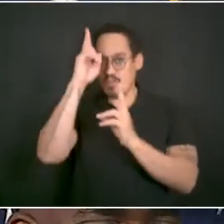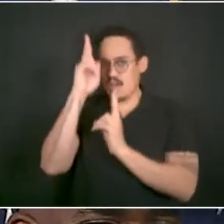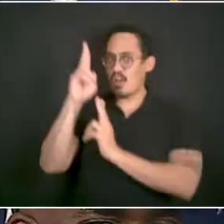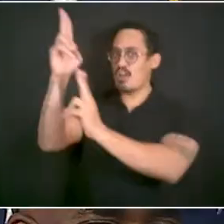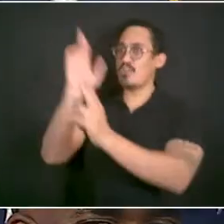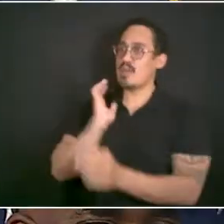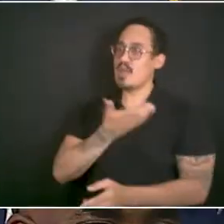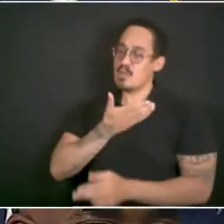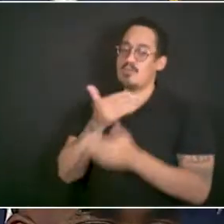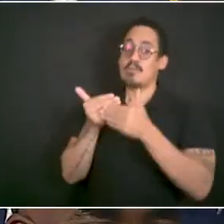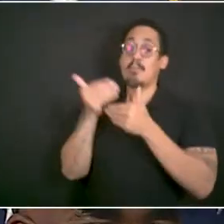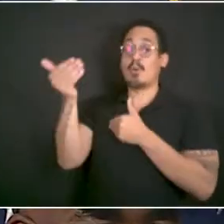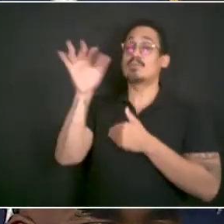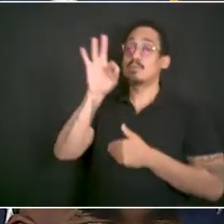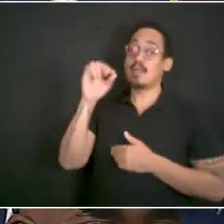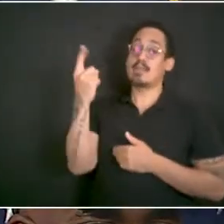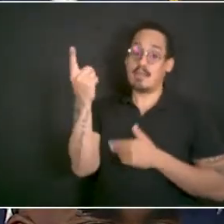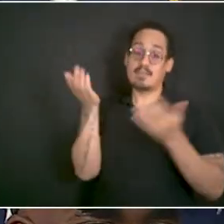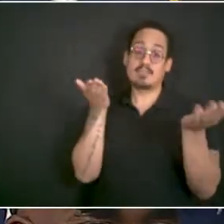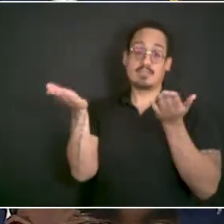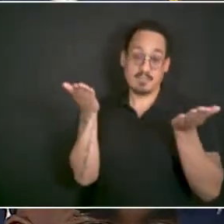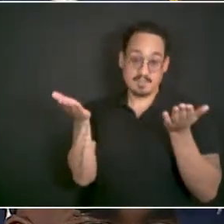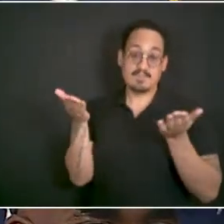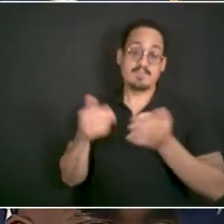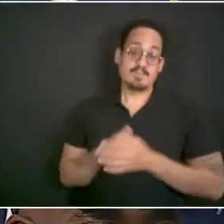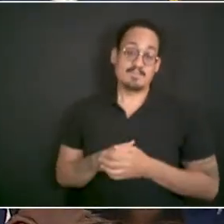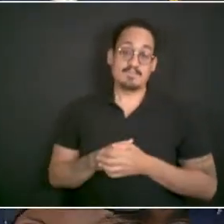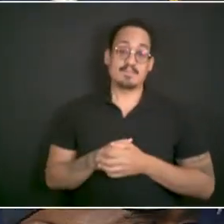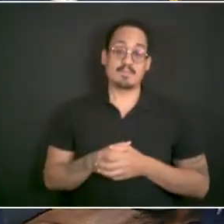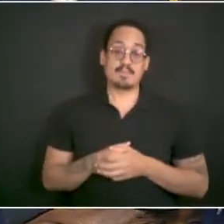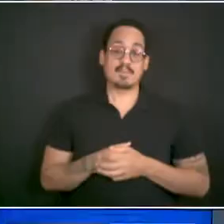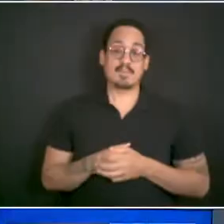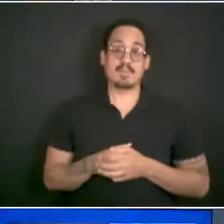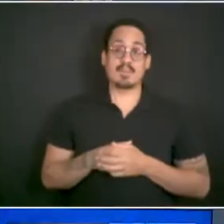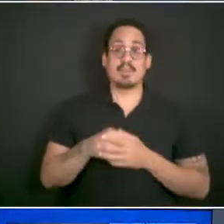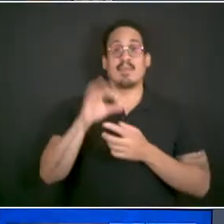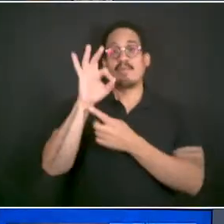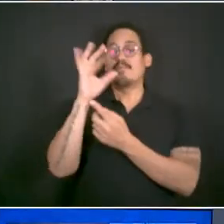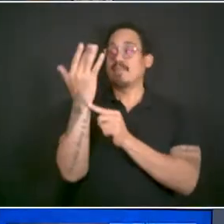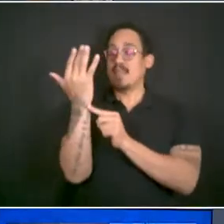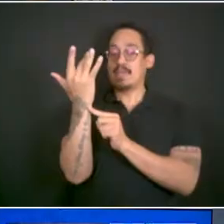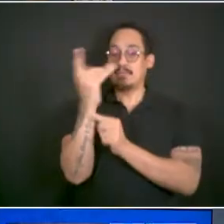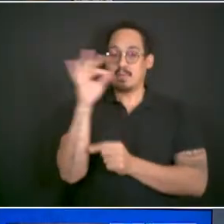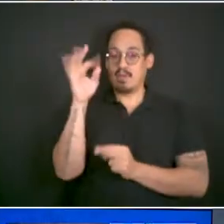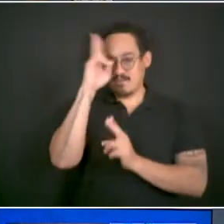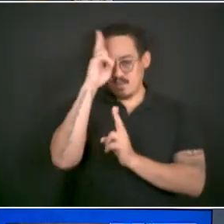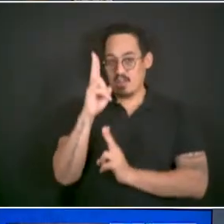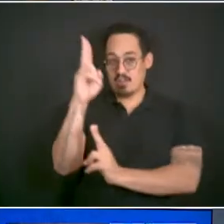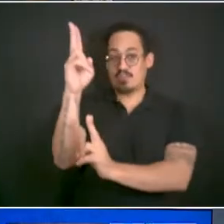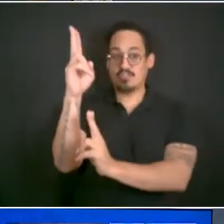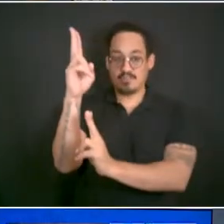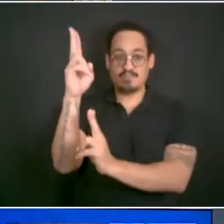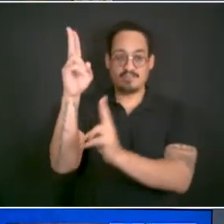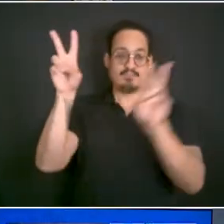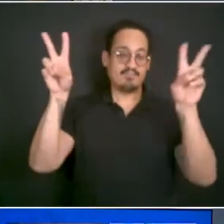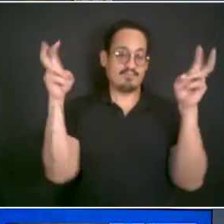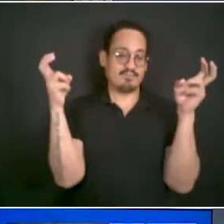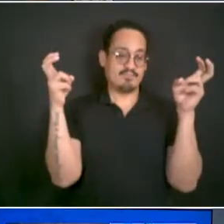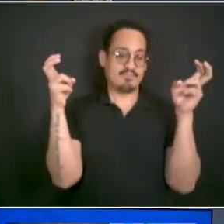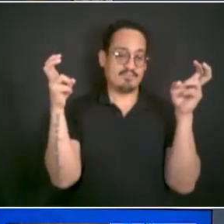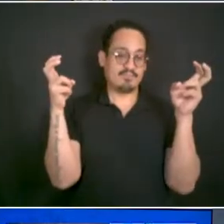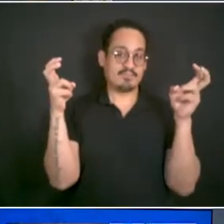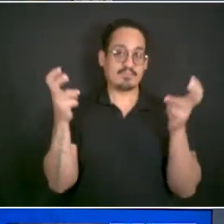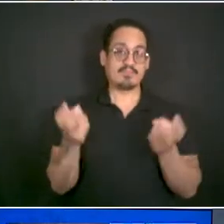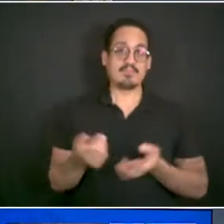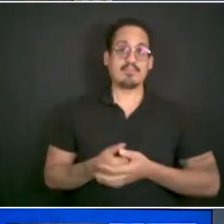post-9/11 service members, titled Flames of Honor. You want to join me since your money's going into this also?